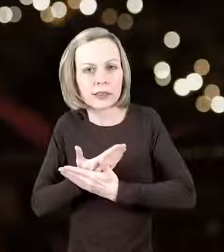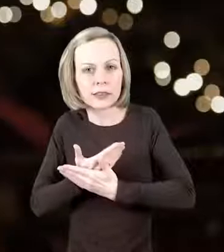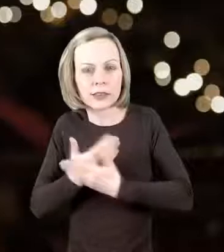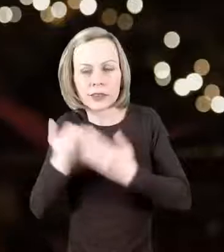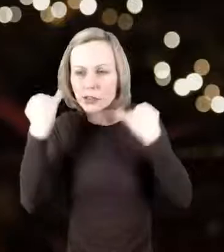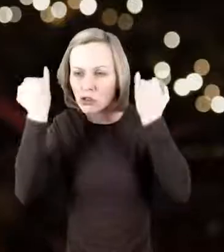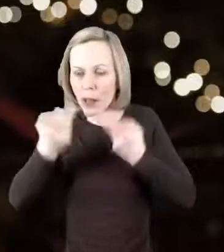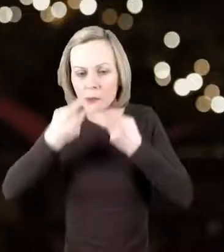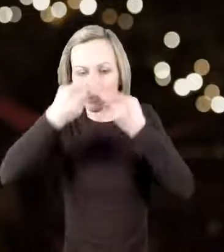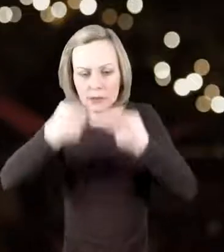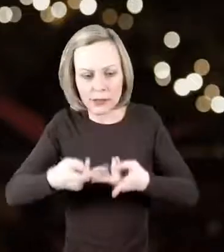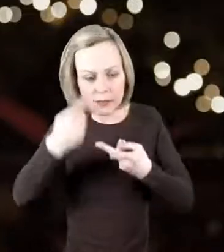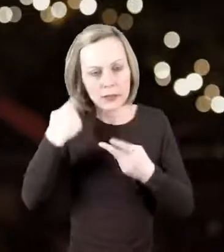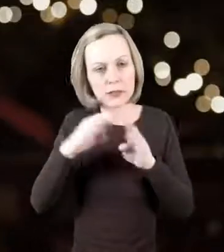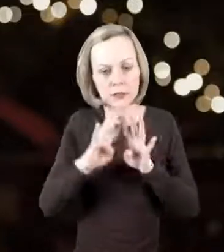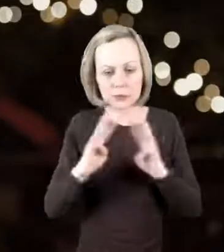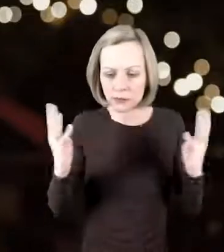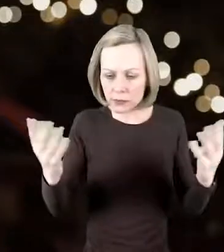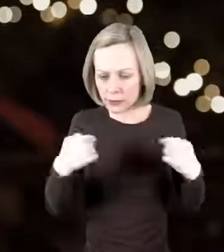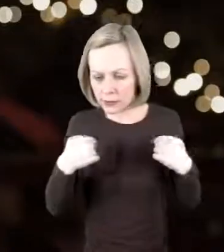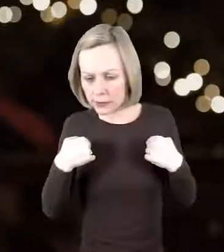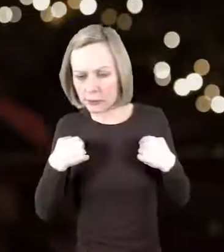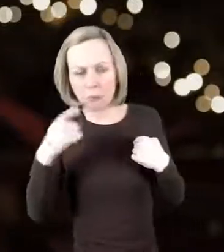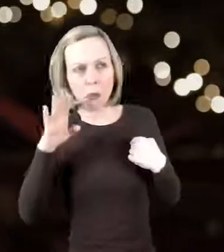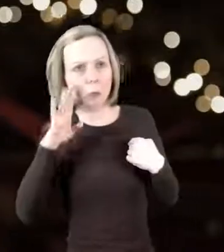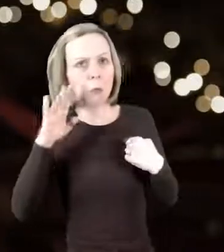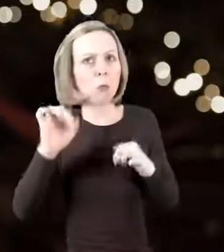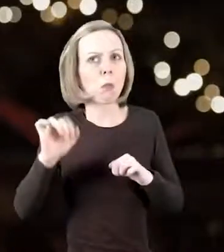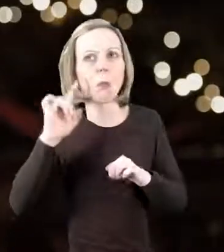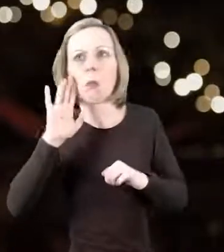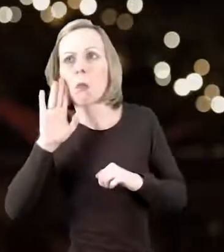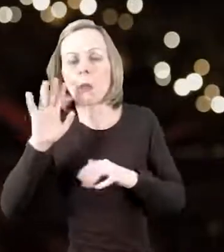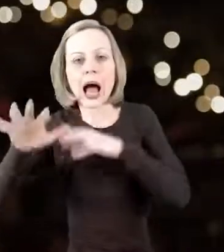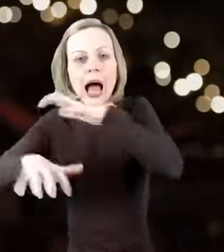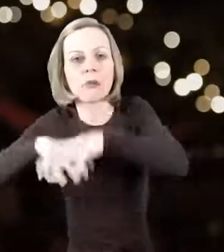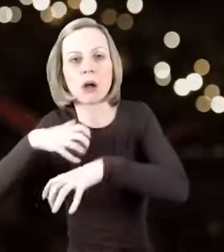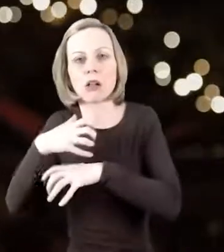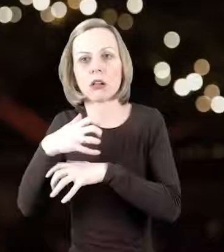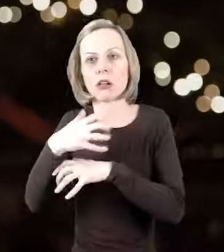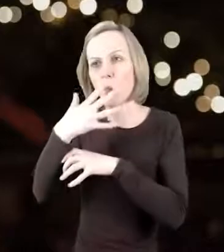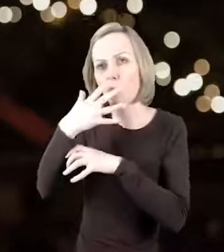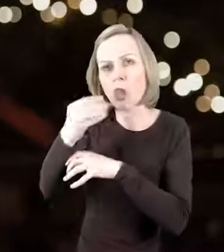shepherds, one ear out for some marauding animal, a wolf or a lion,